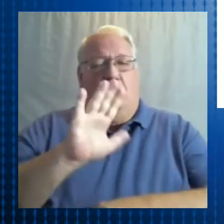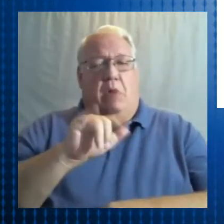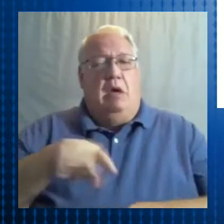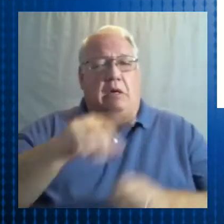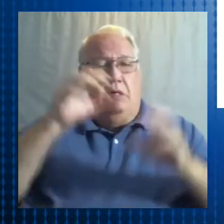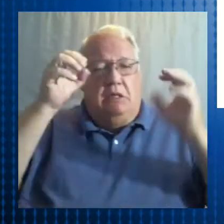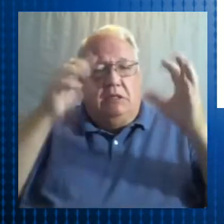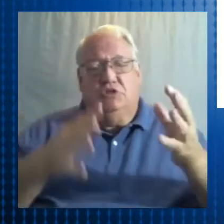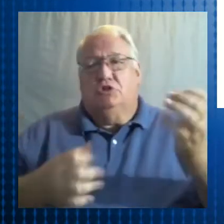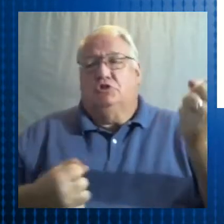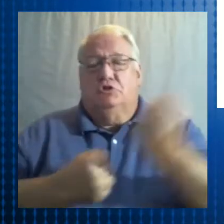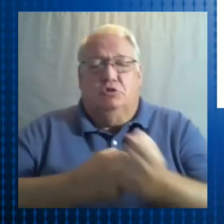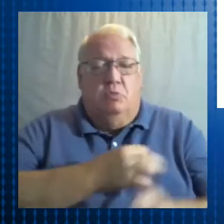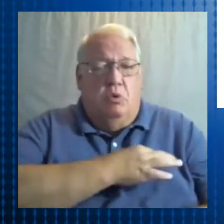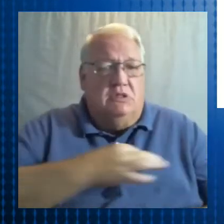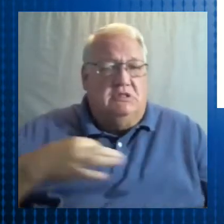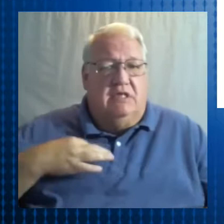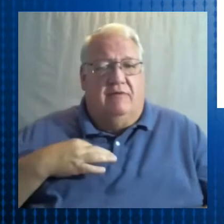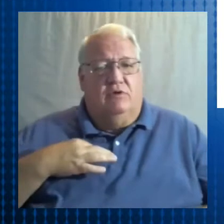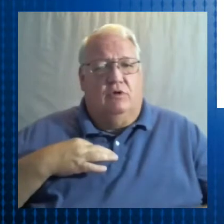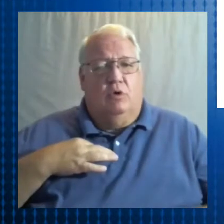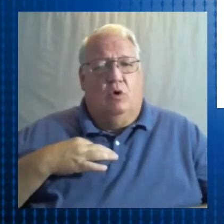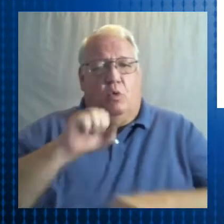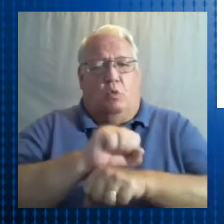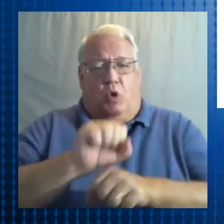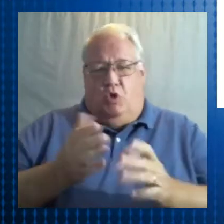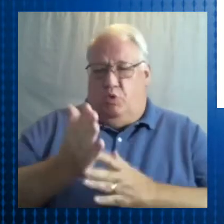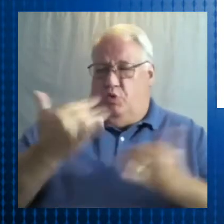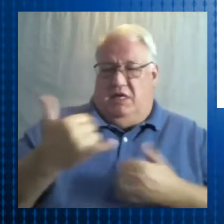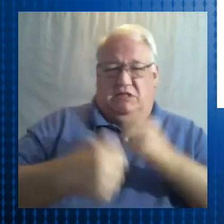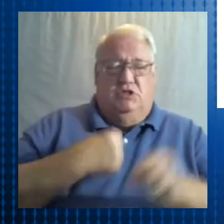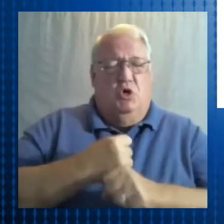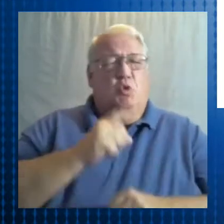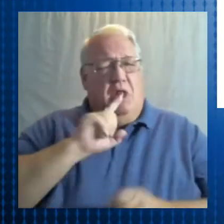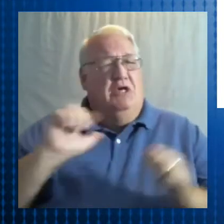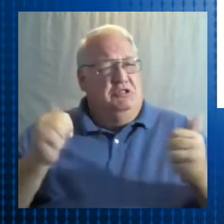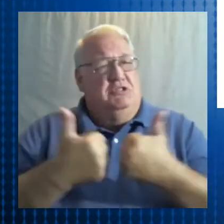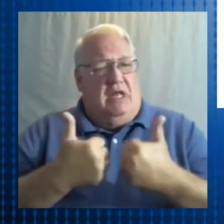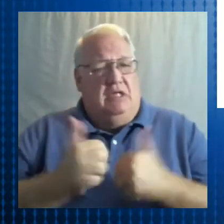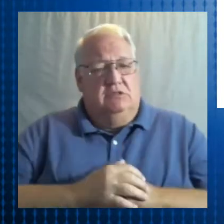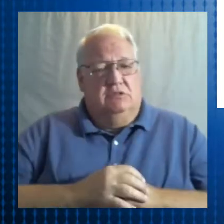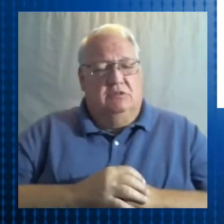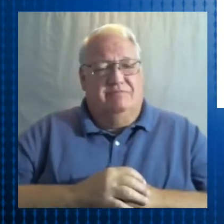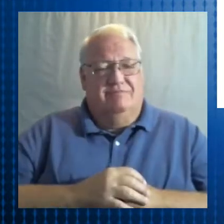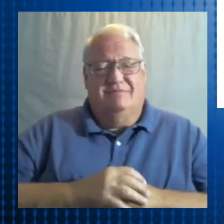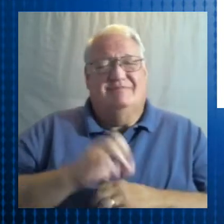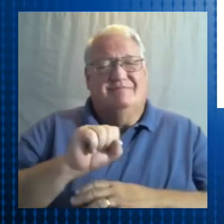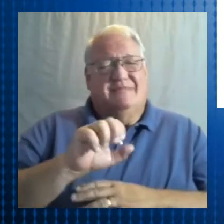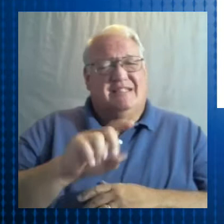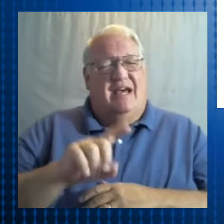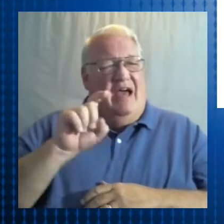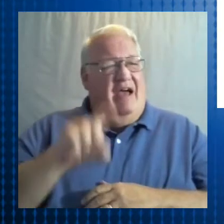and support staff to get through this very challenging year. It's unfortunate that we have to do this virtual this year, and